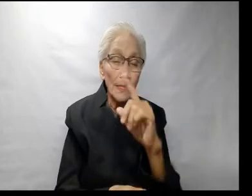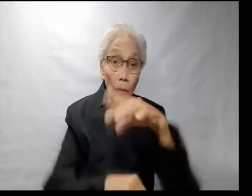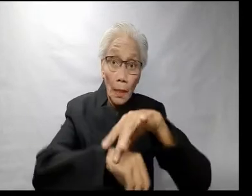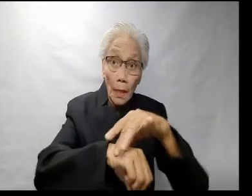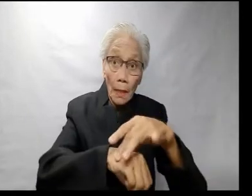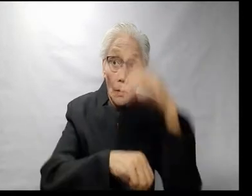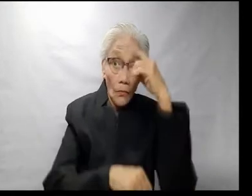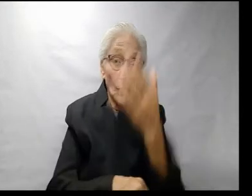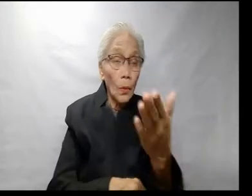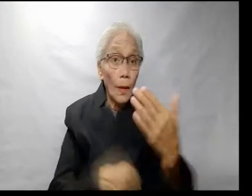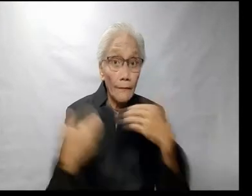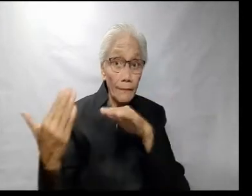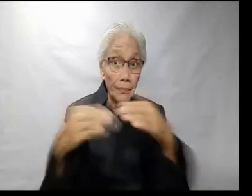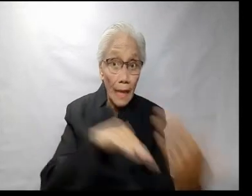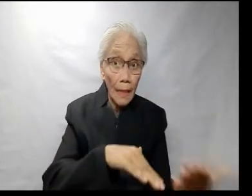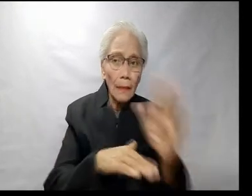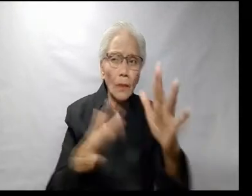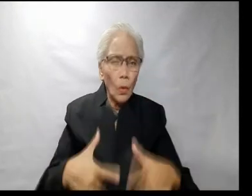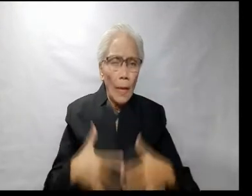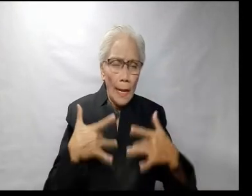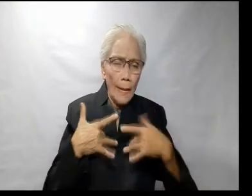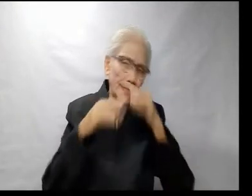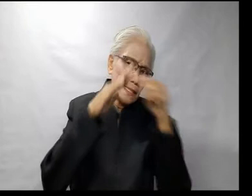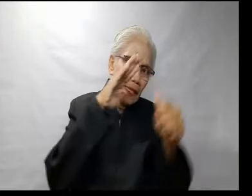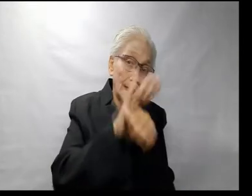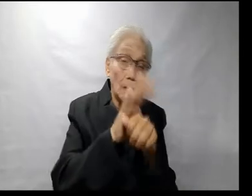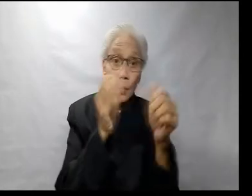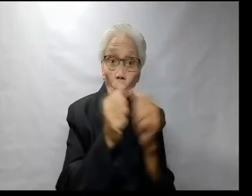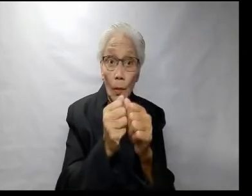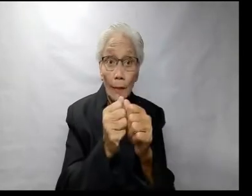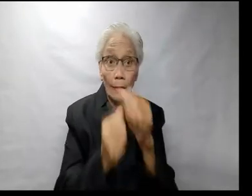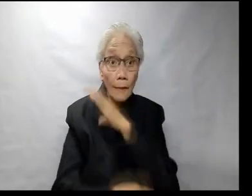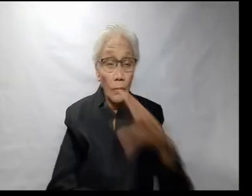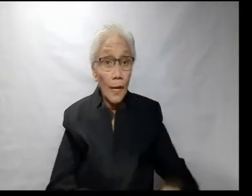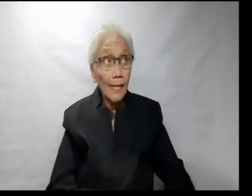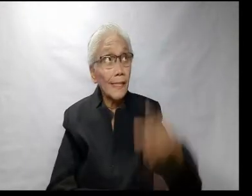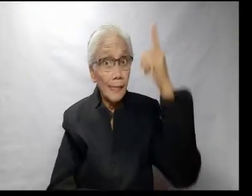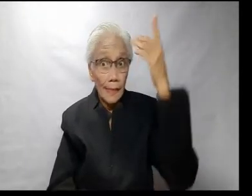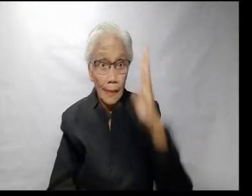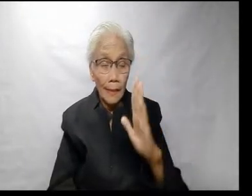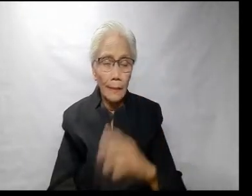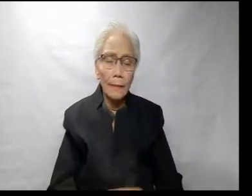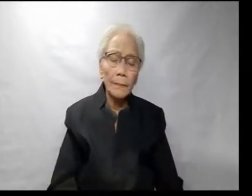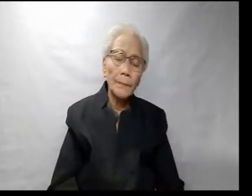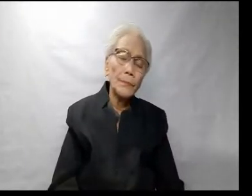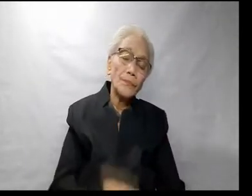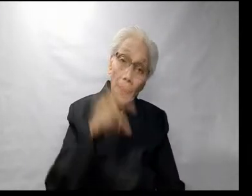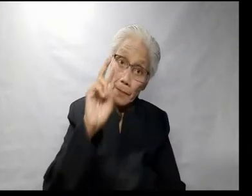of what is on earth. For you have died, and your life is hidden with Christ in